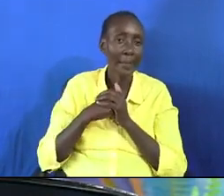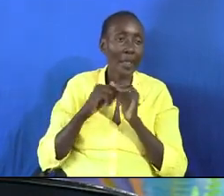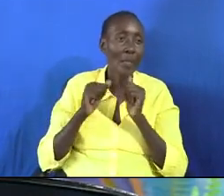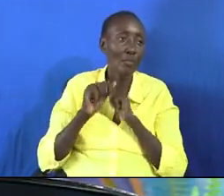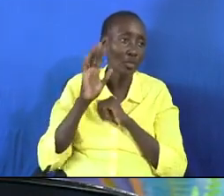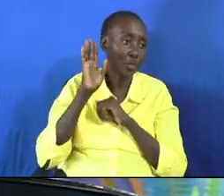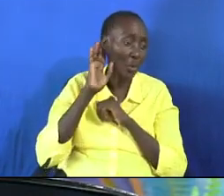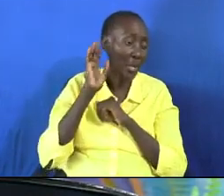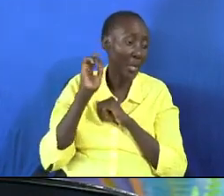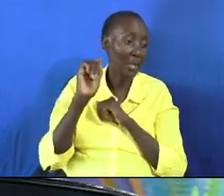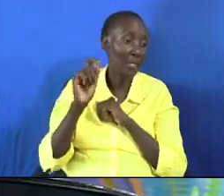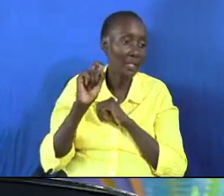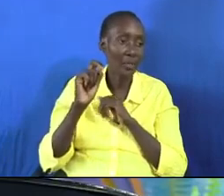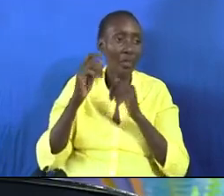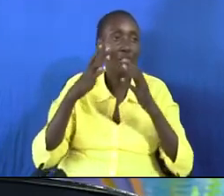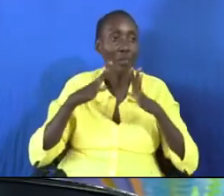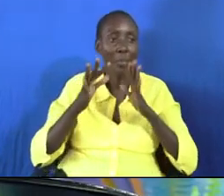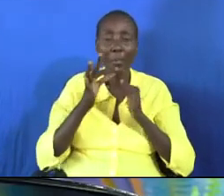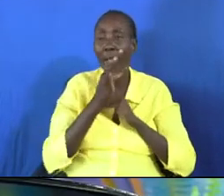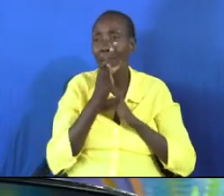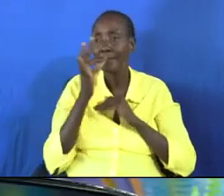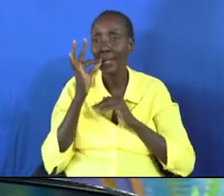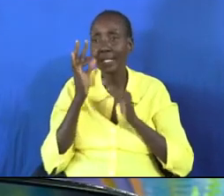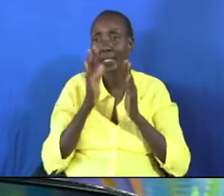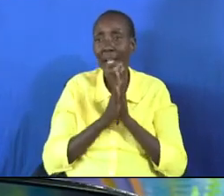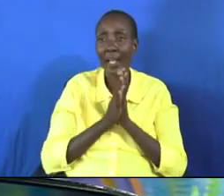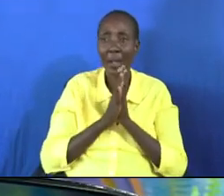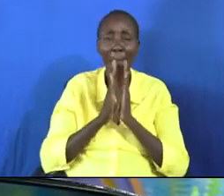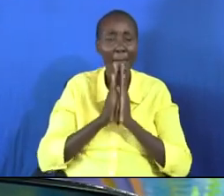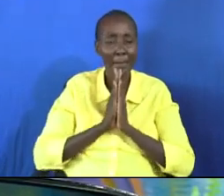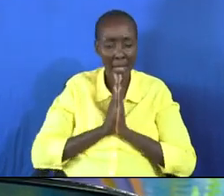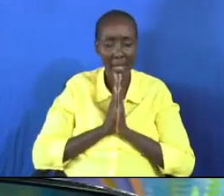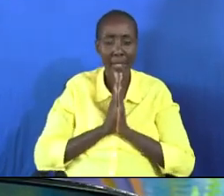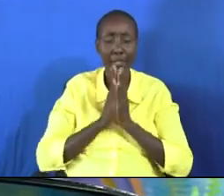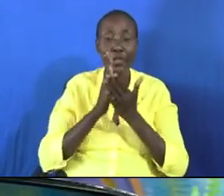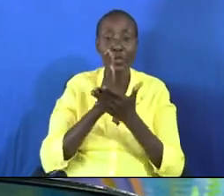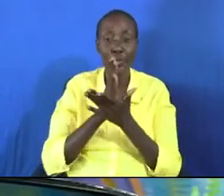You can hear testimonies of people who fast and pray. Honestly,